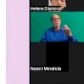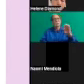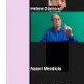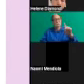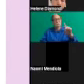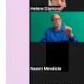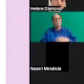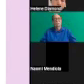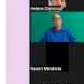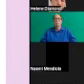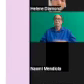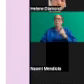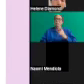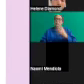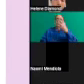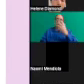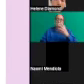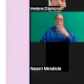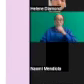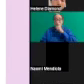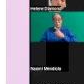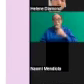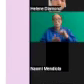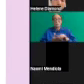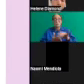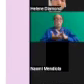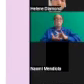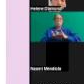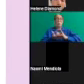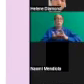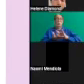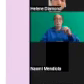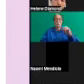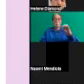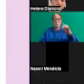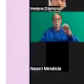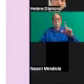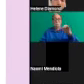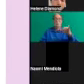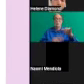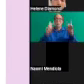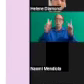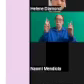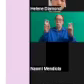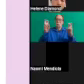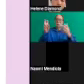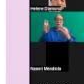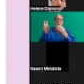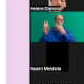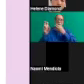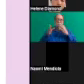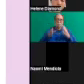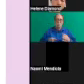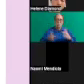one of the unfortunate realities of the medical model is that quote unquote experts. And when I say experts, yes,